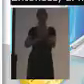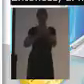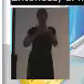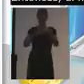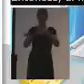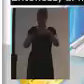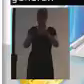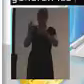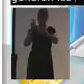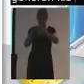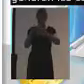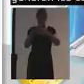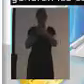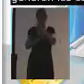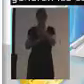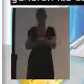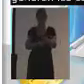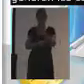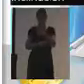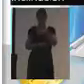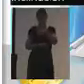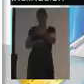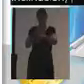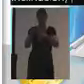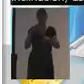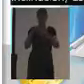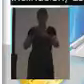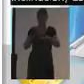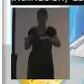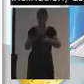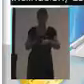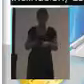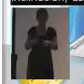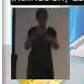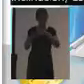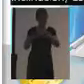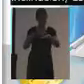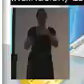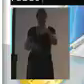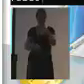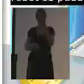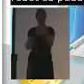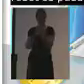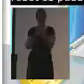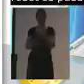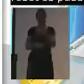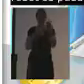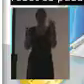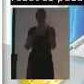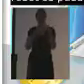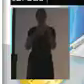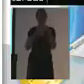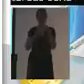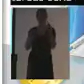we've created the movement coordinates, we can see whether the